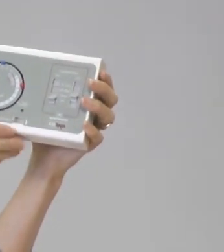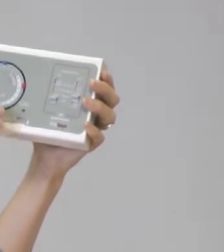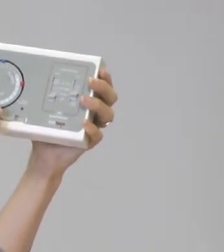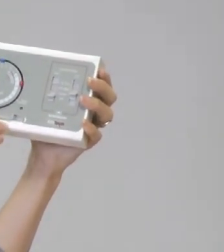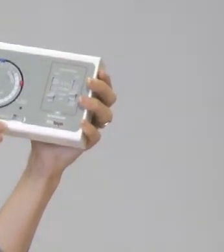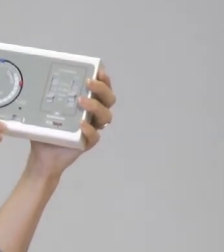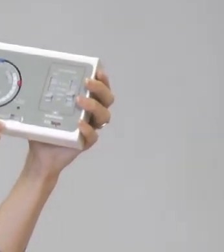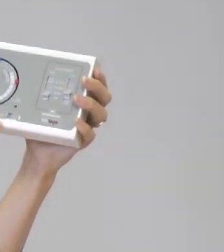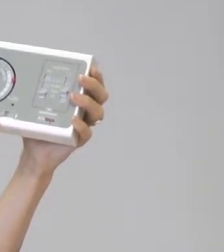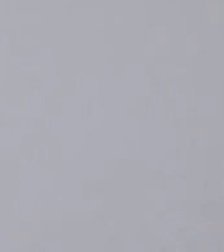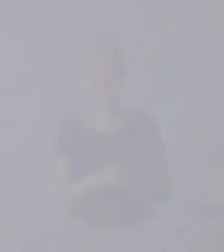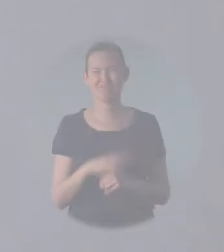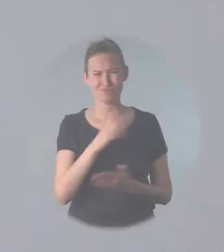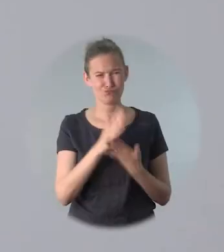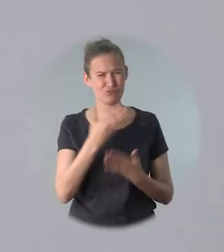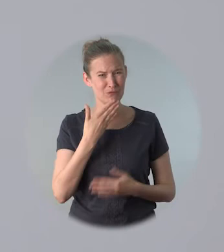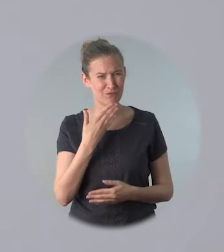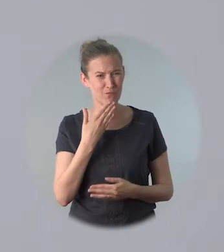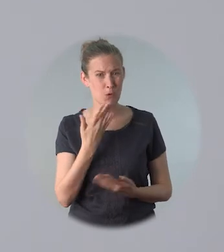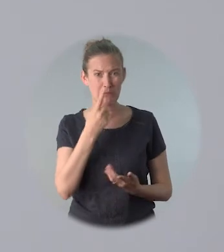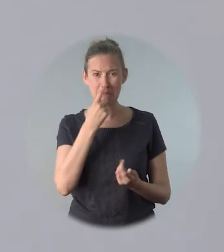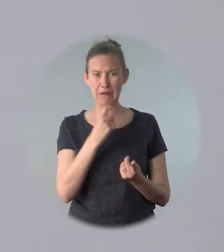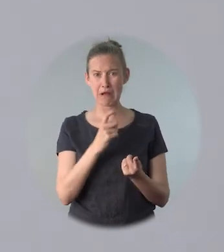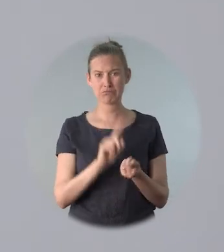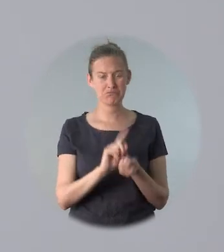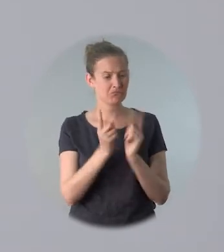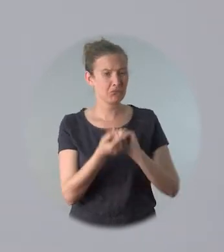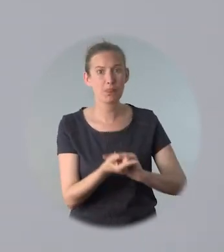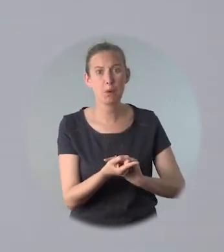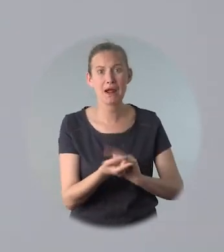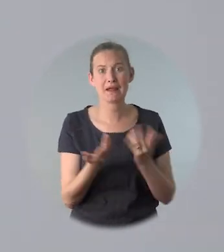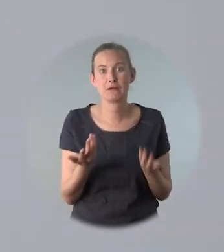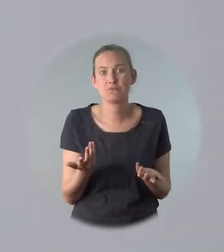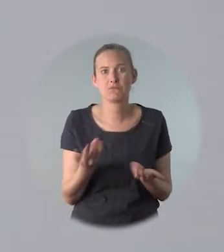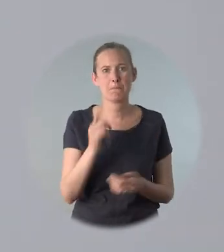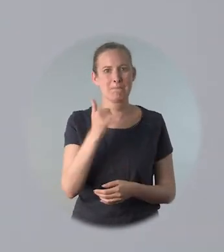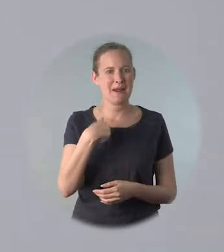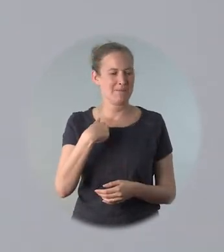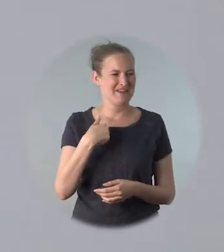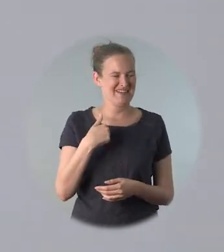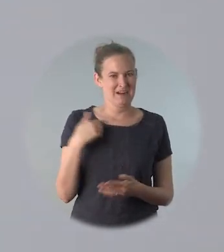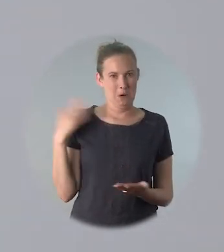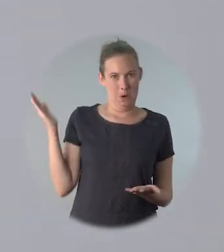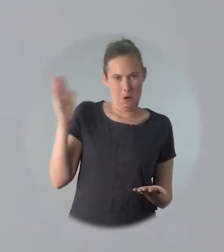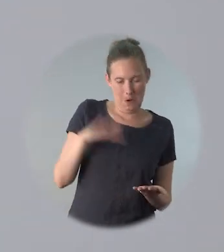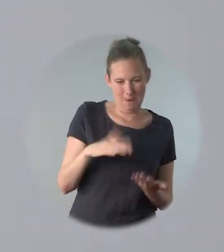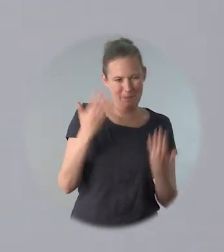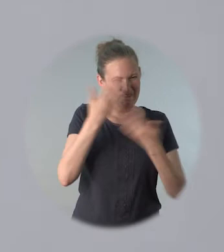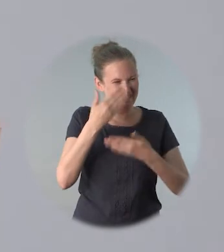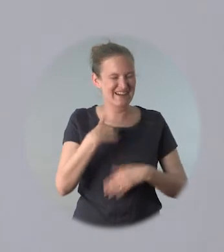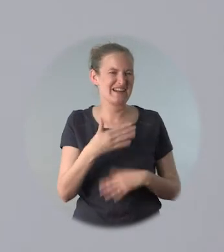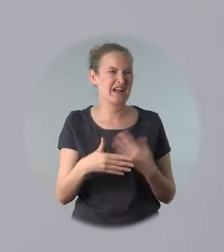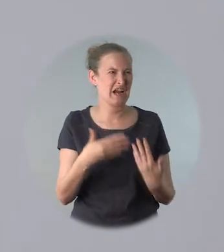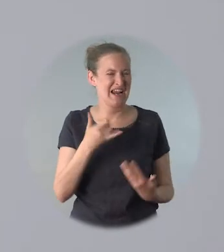your programs that you've set. You can also use that a different way. Let's just say the time is the middle of the evening,